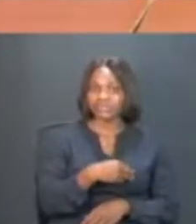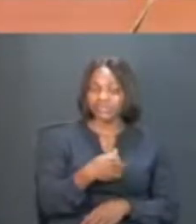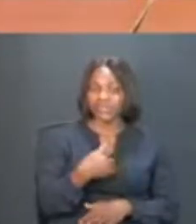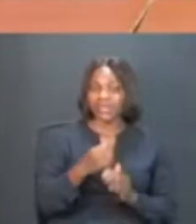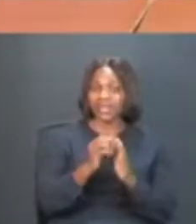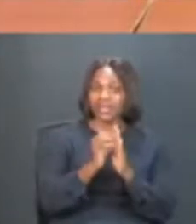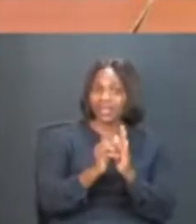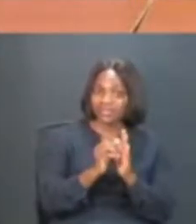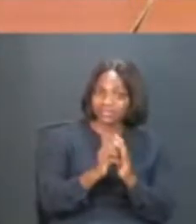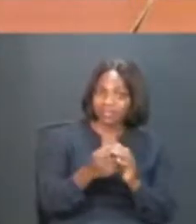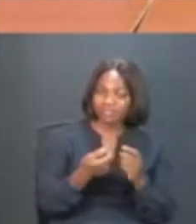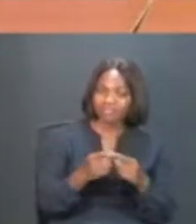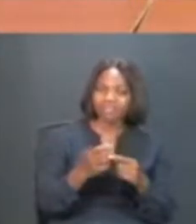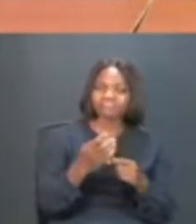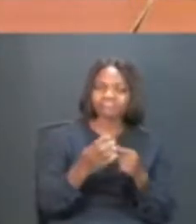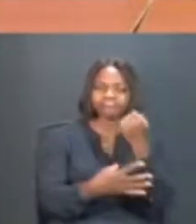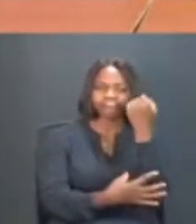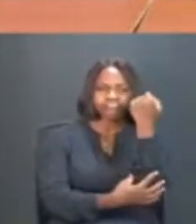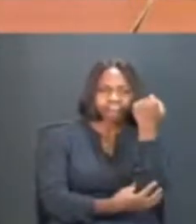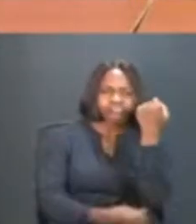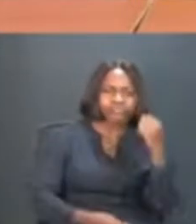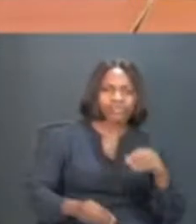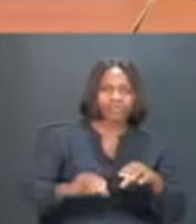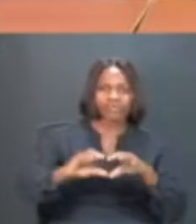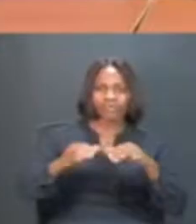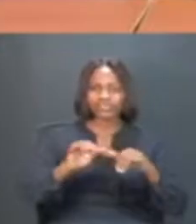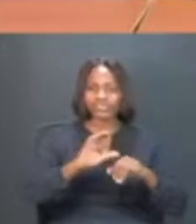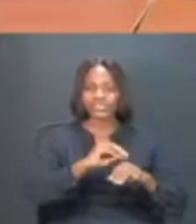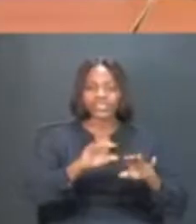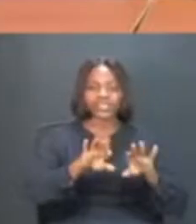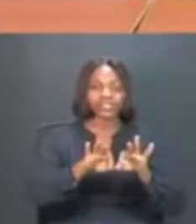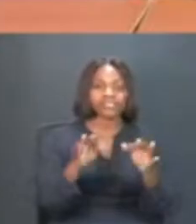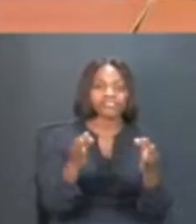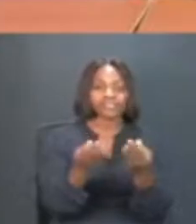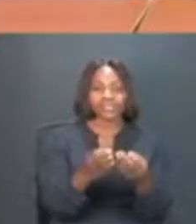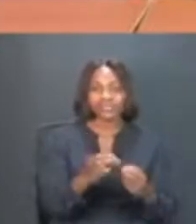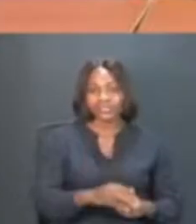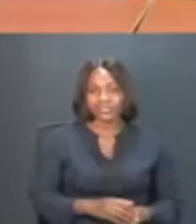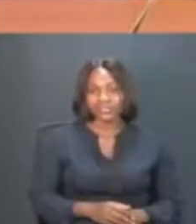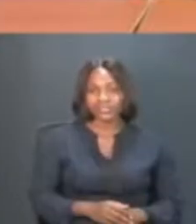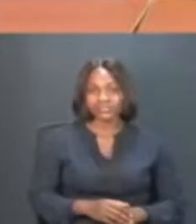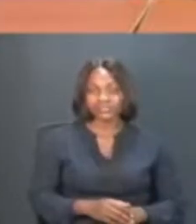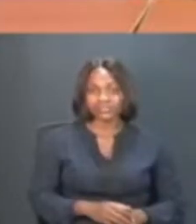deprived community, and a deprived family. That is why I think that